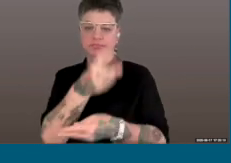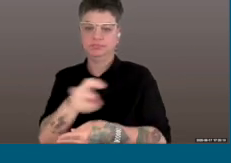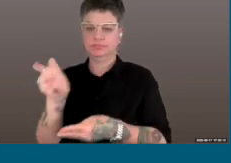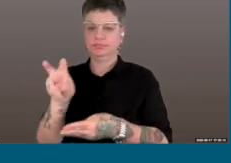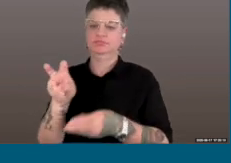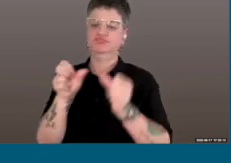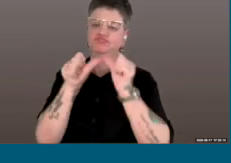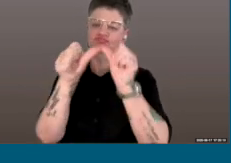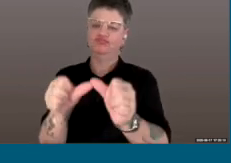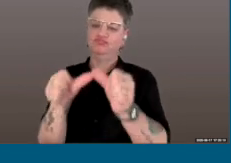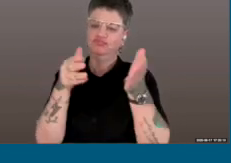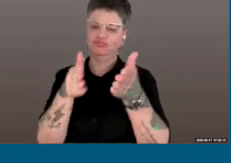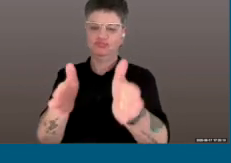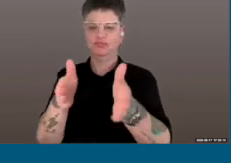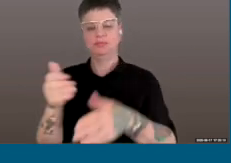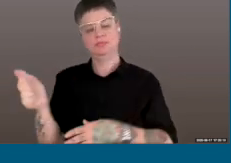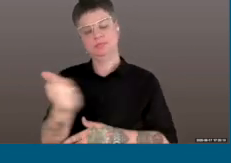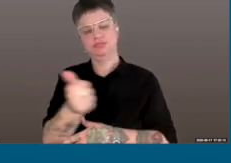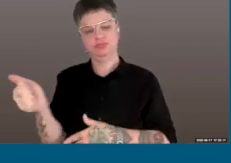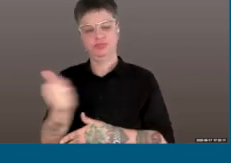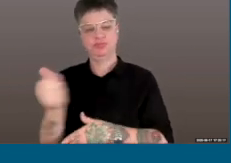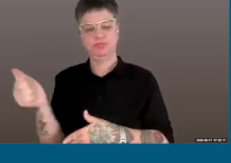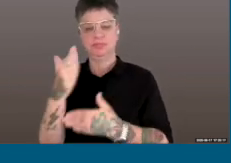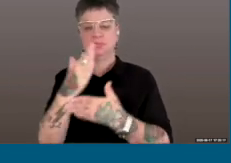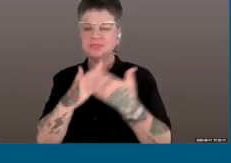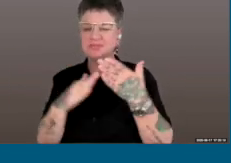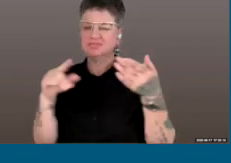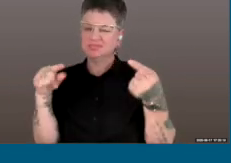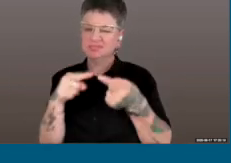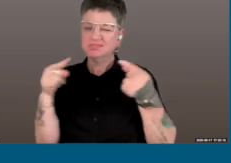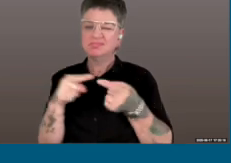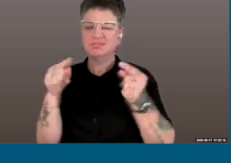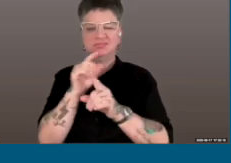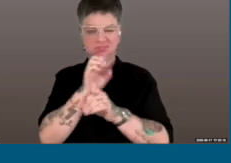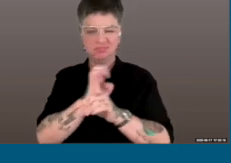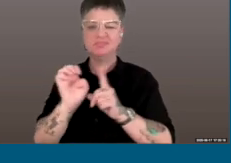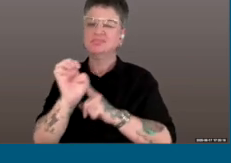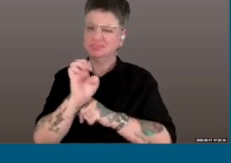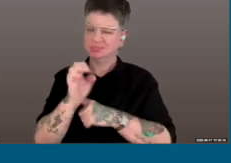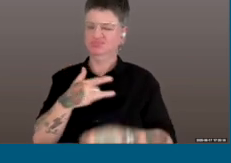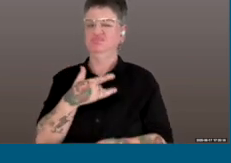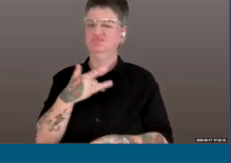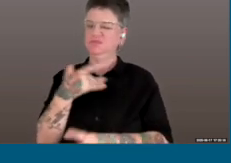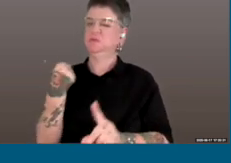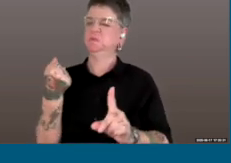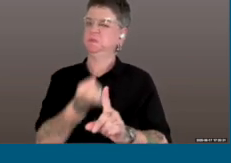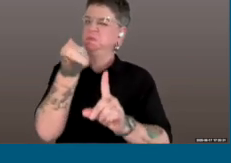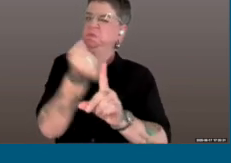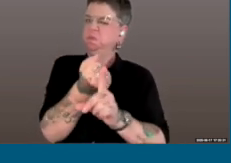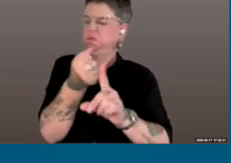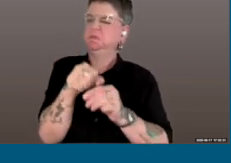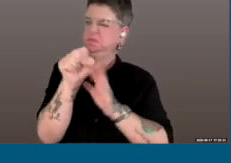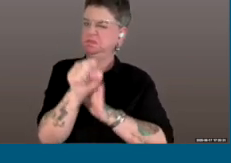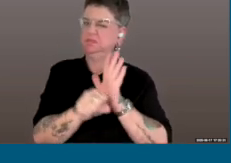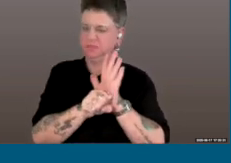funding. The plan is a roadmap showing how state incentives can help sustain and grow the light-duty zero-emission